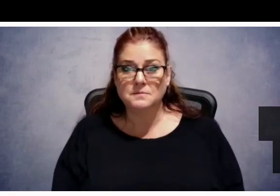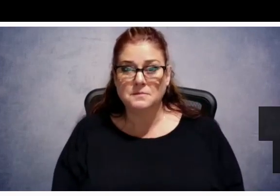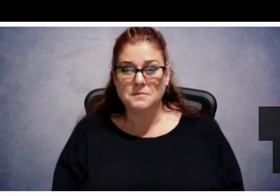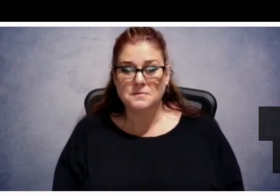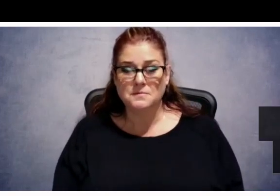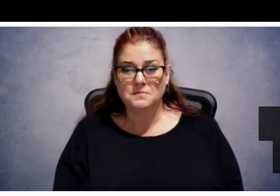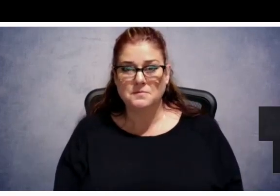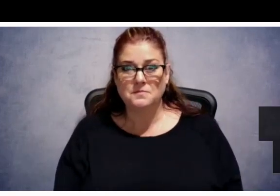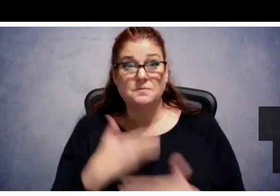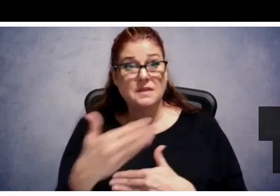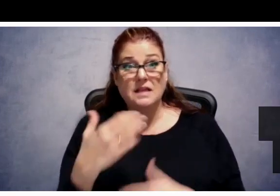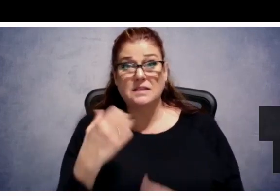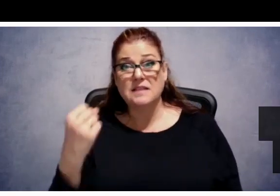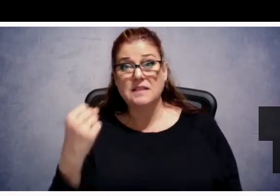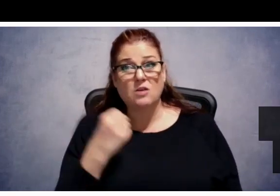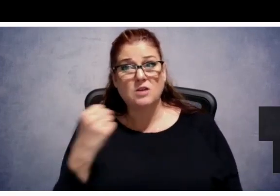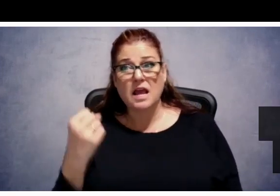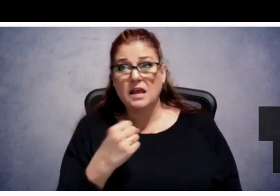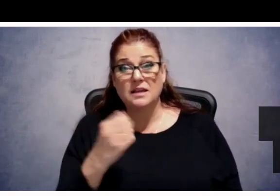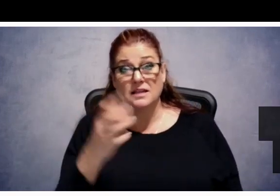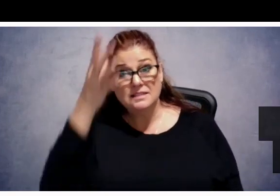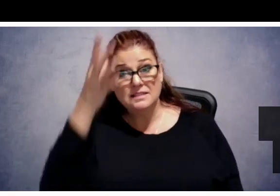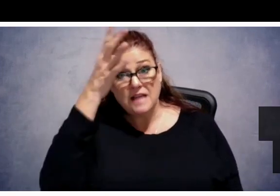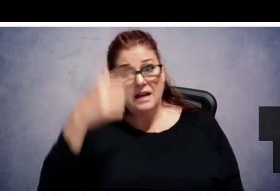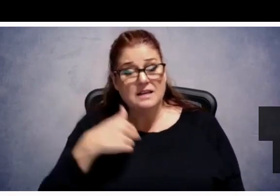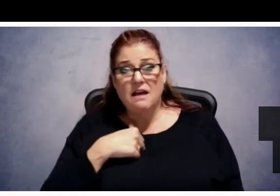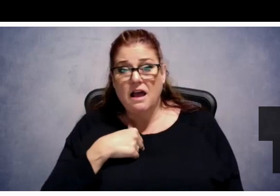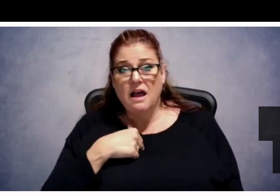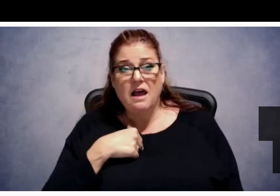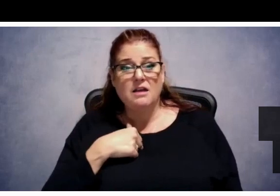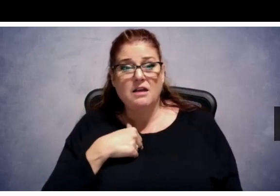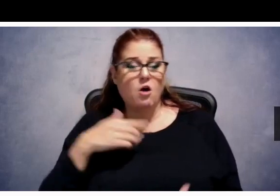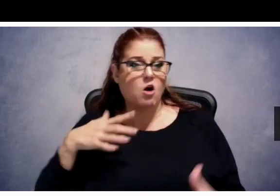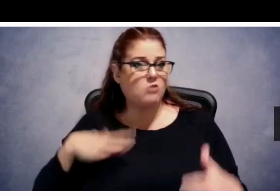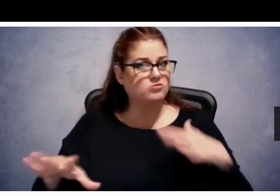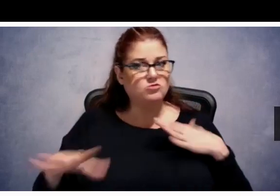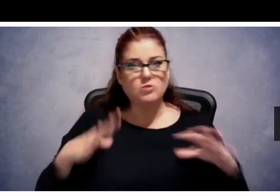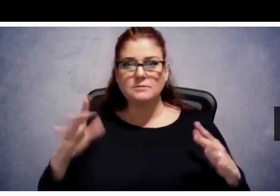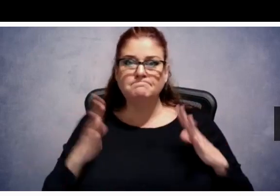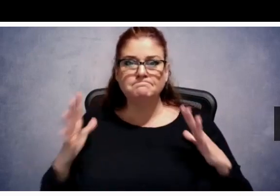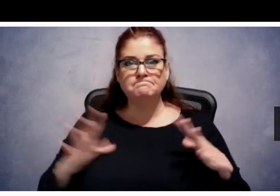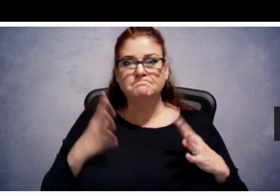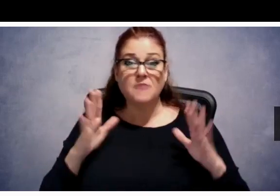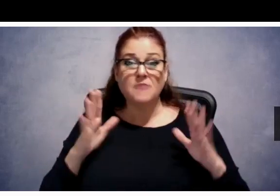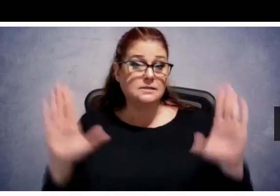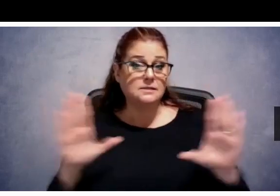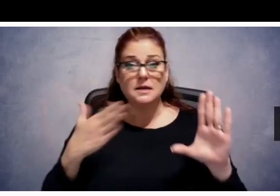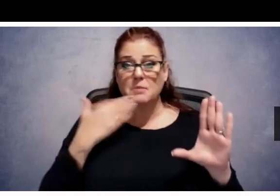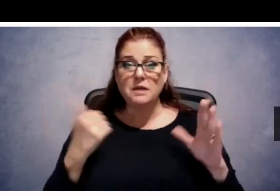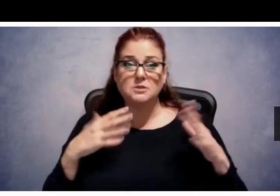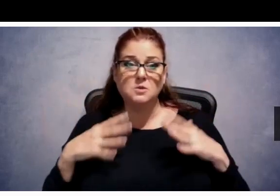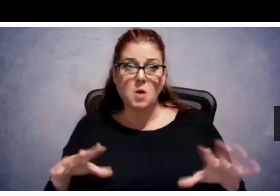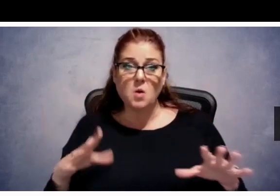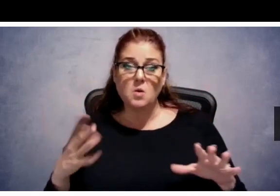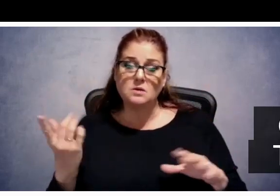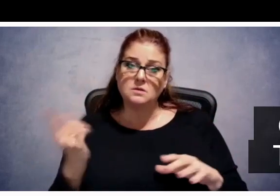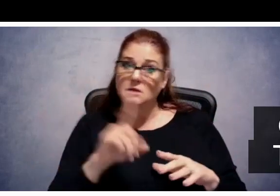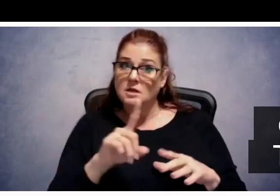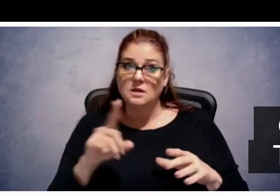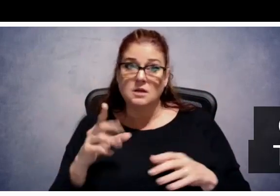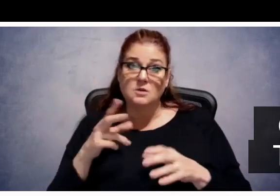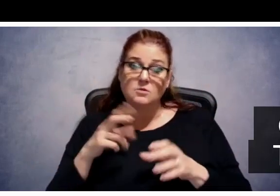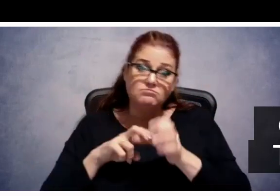The next Saturday, Daddy and I got all dressed up in our Sunday best, and we took the